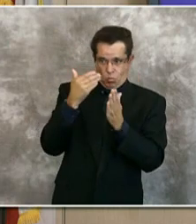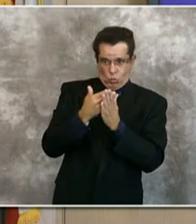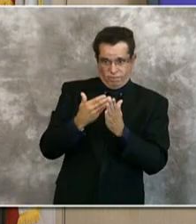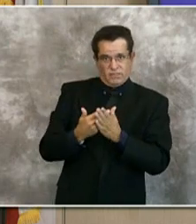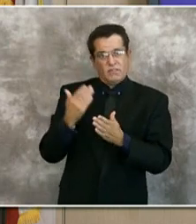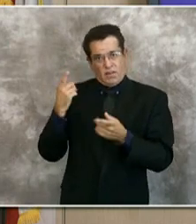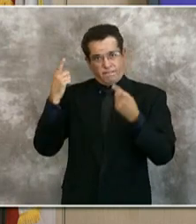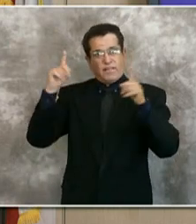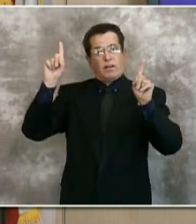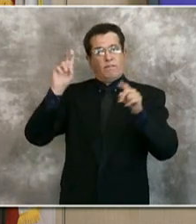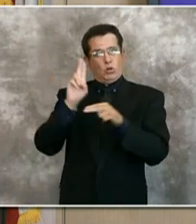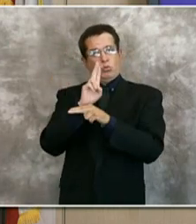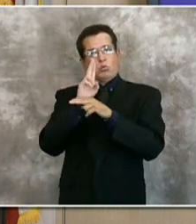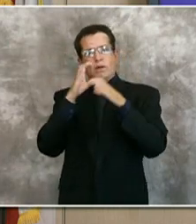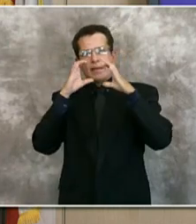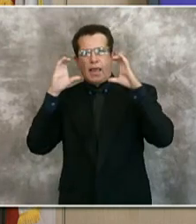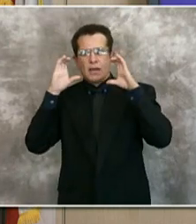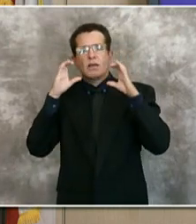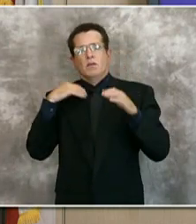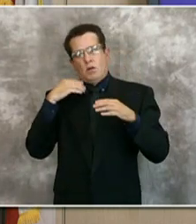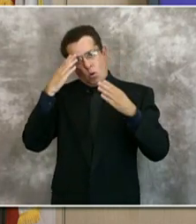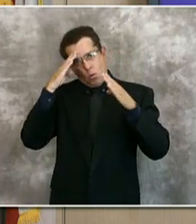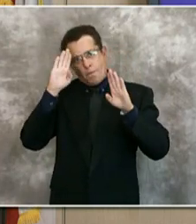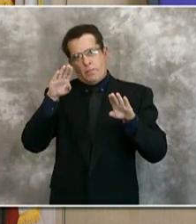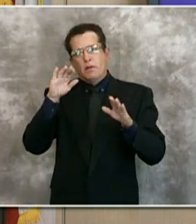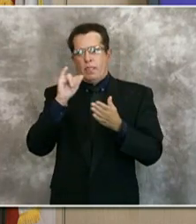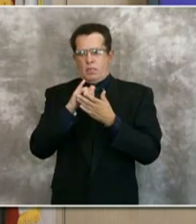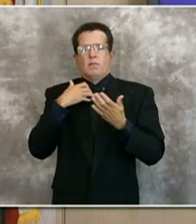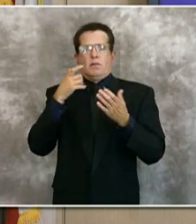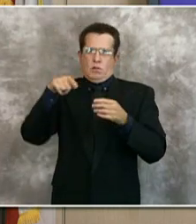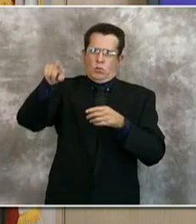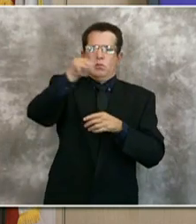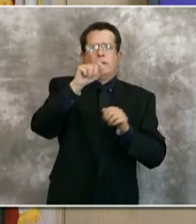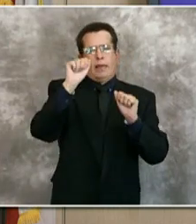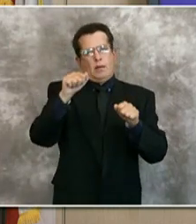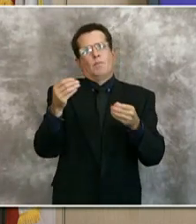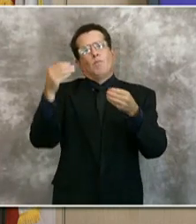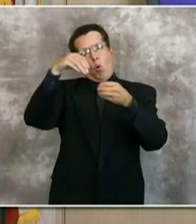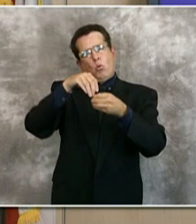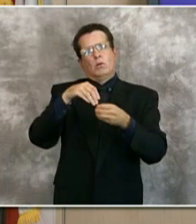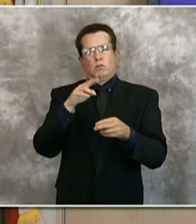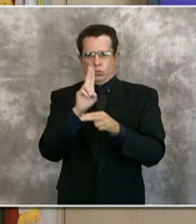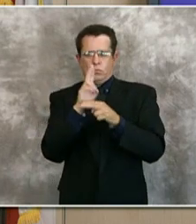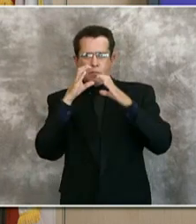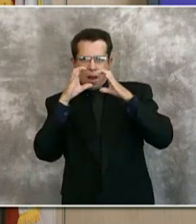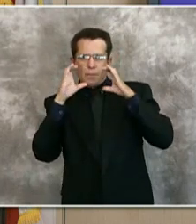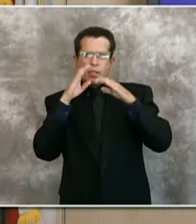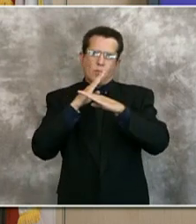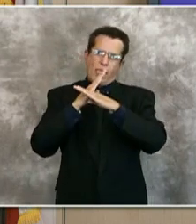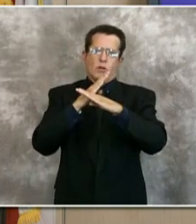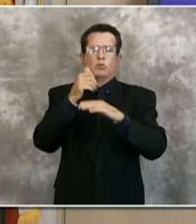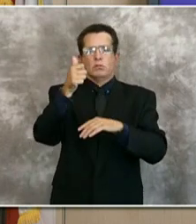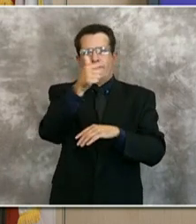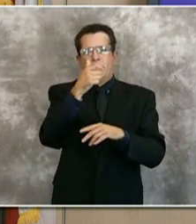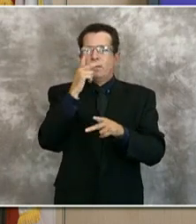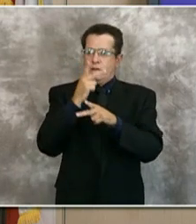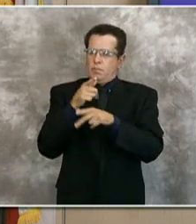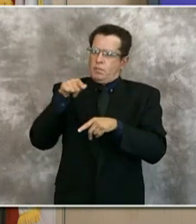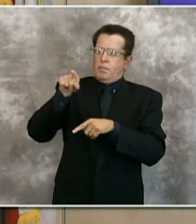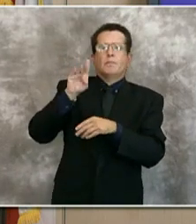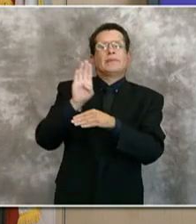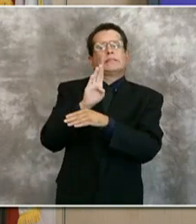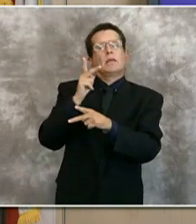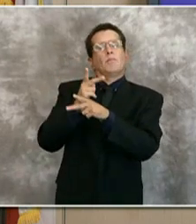data, and the effort in that, and we're certainly hoping that we can see greater public awareness and the importance of what we're doing out of an attempt to keep our businesses